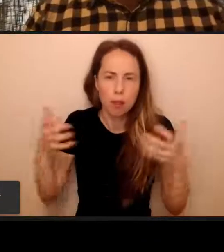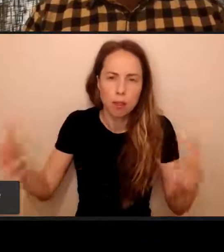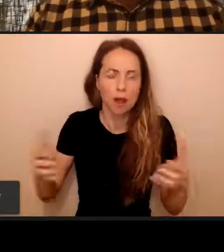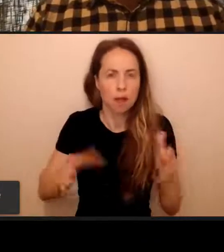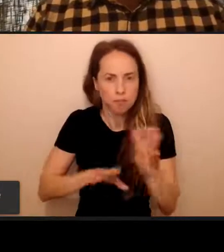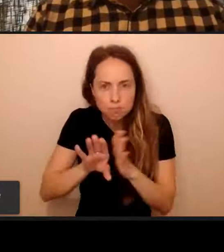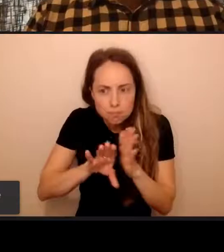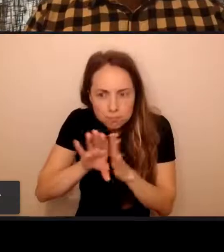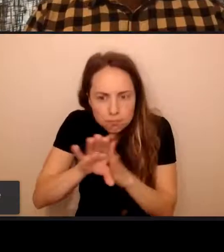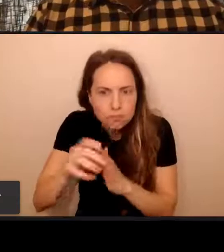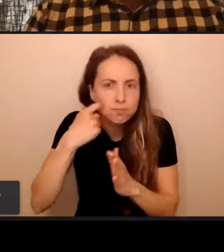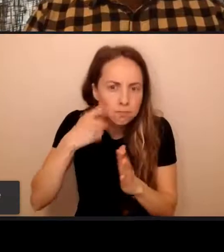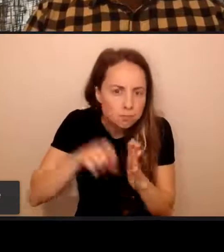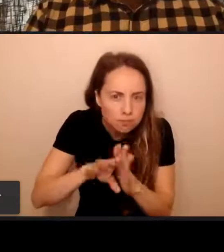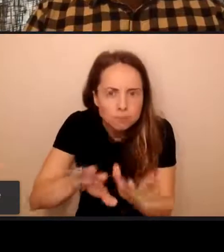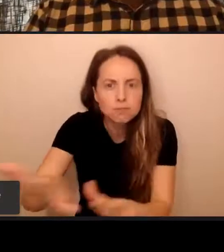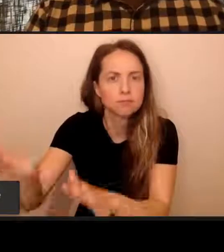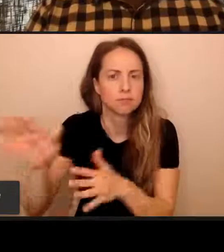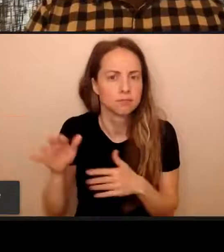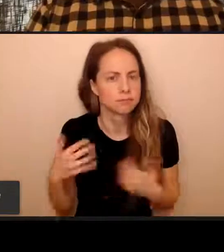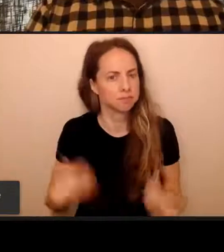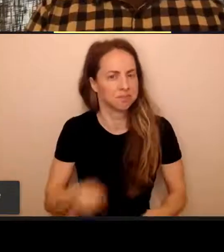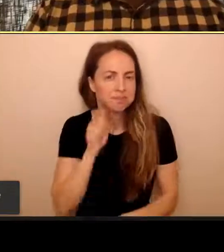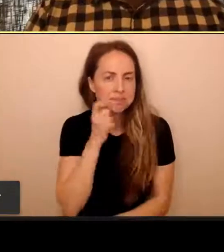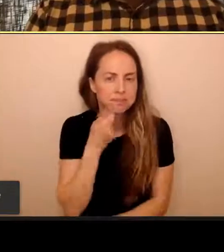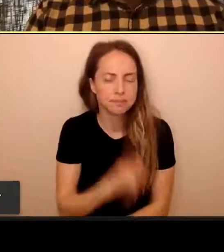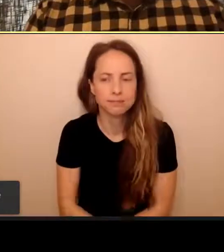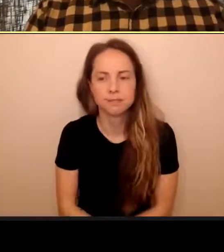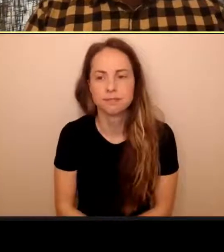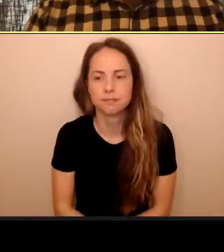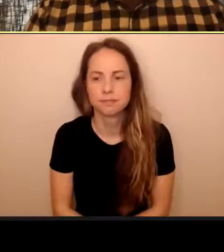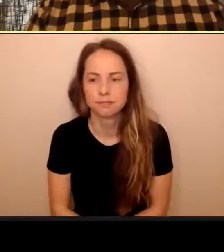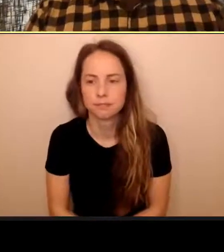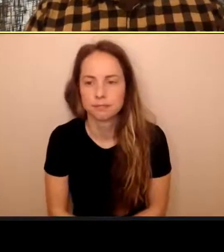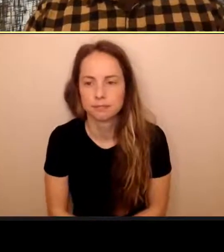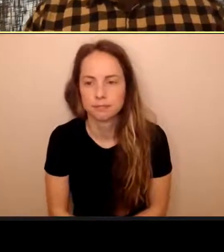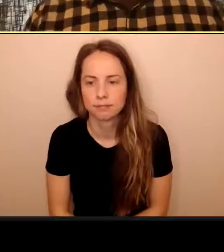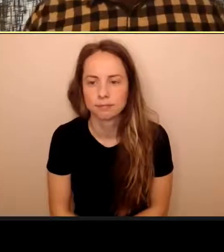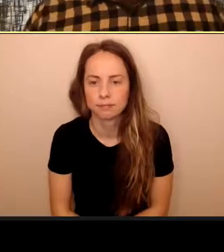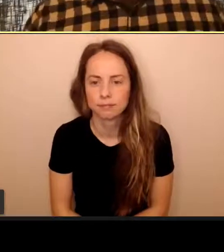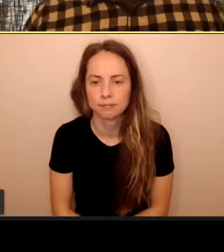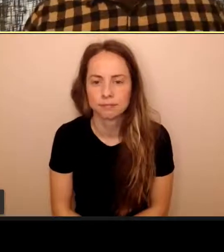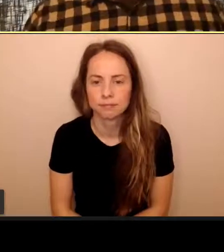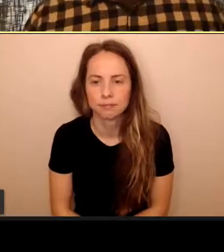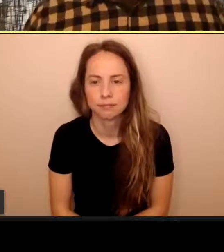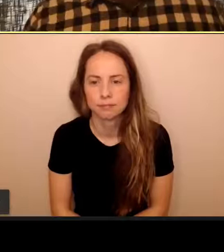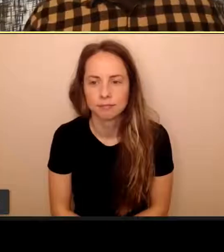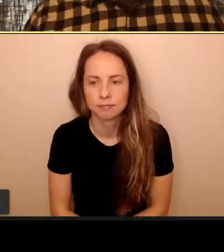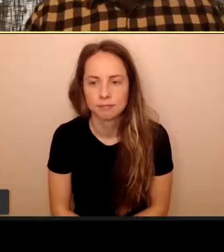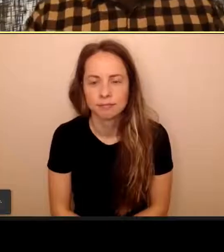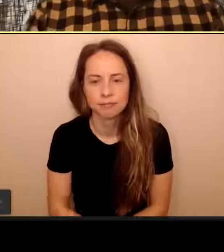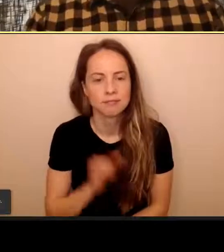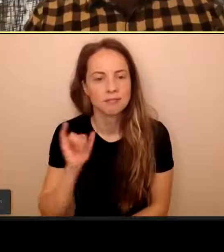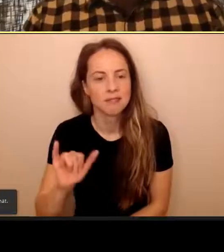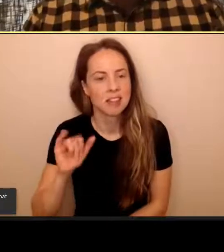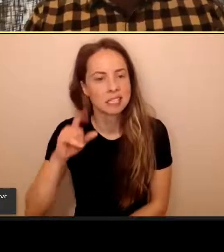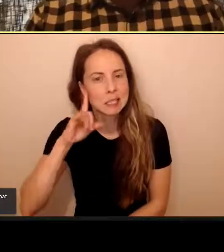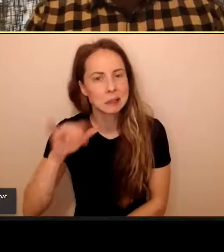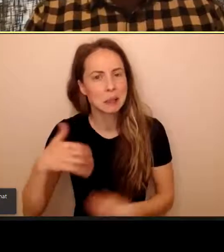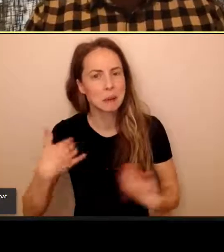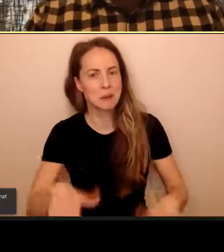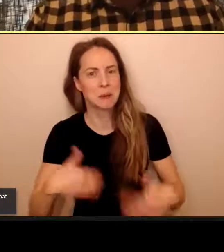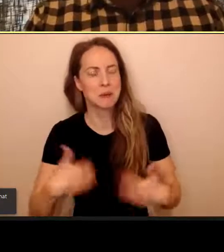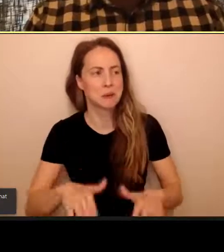development going on. Yeah, that sounds like such a great drive that you had to